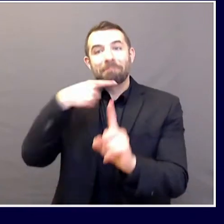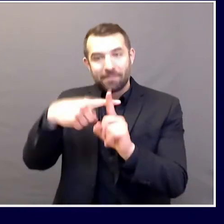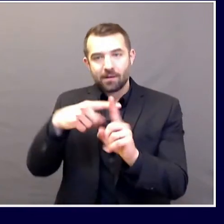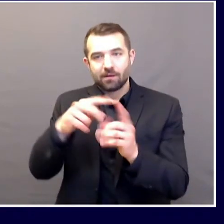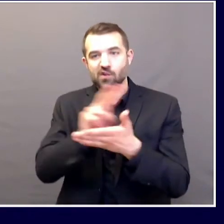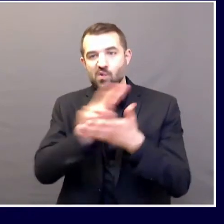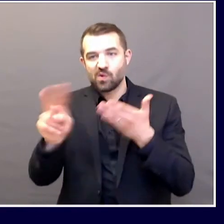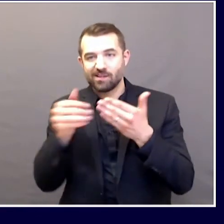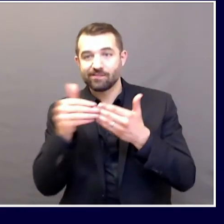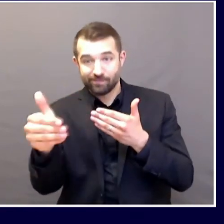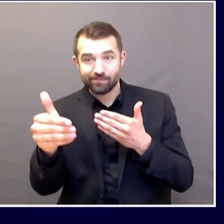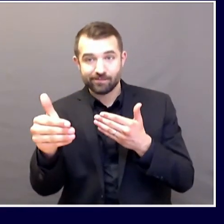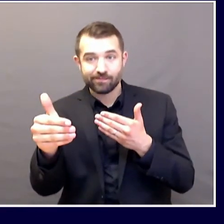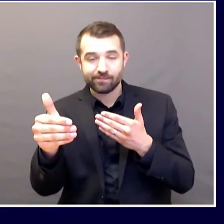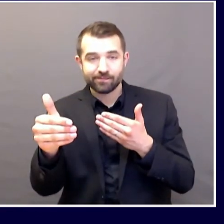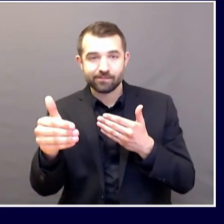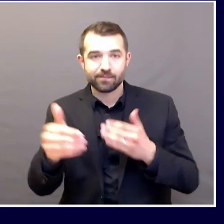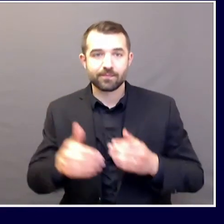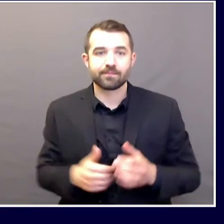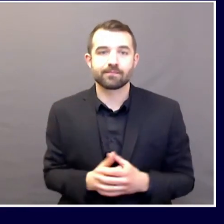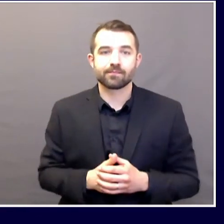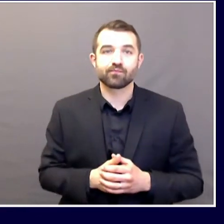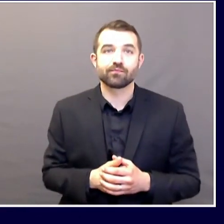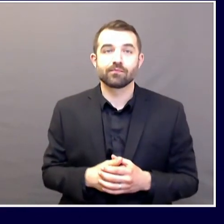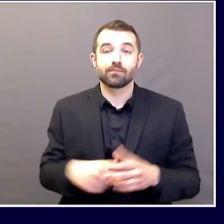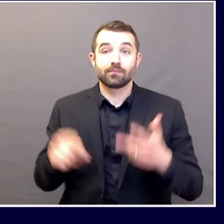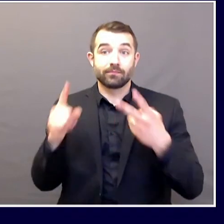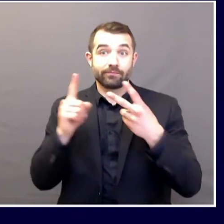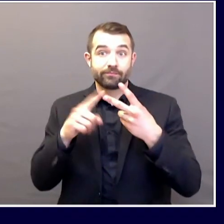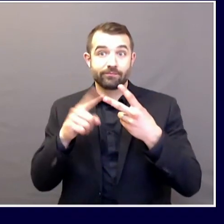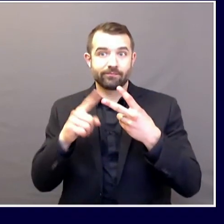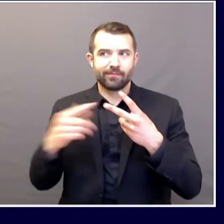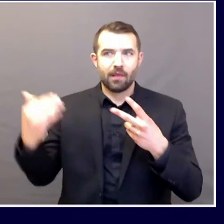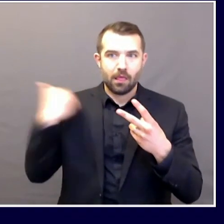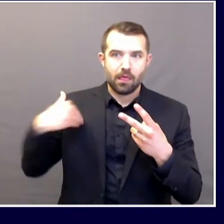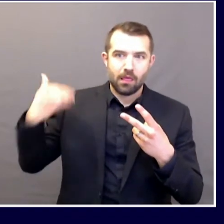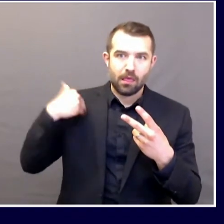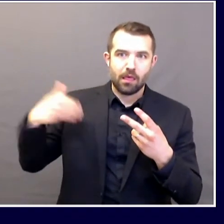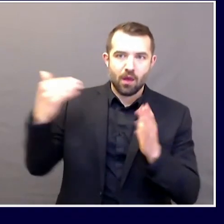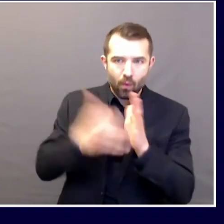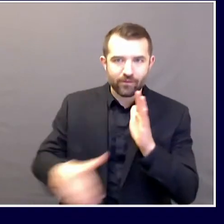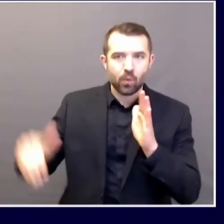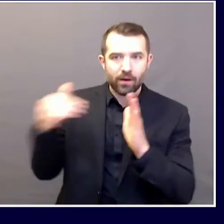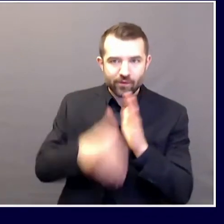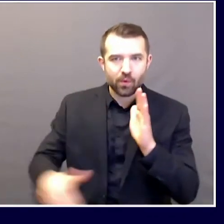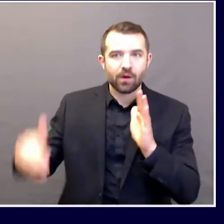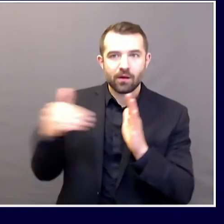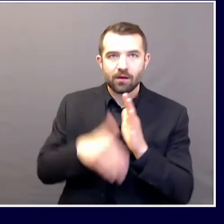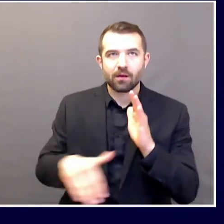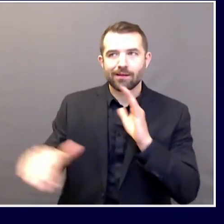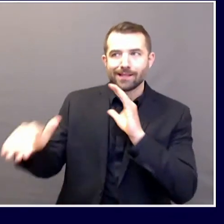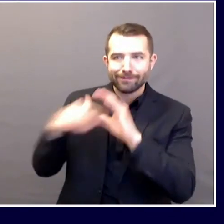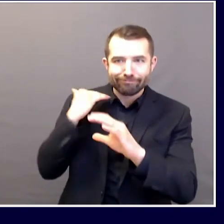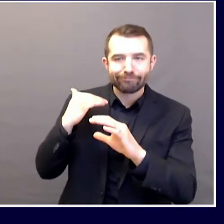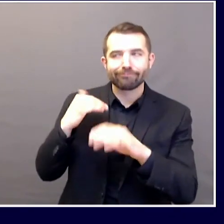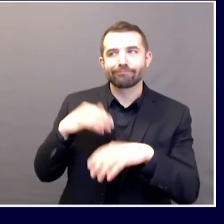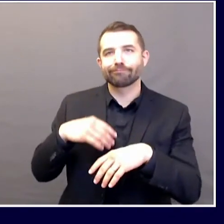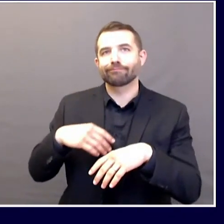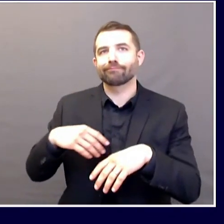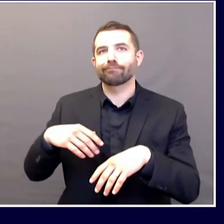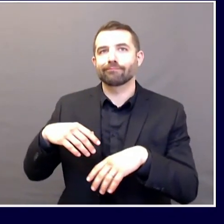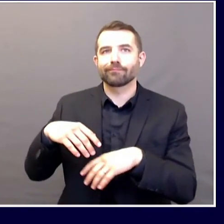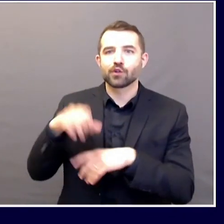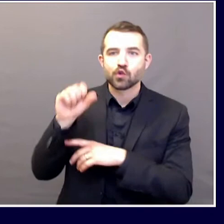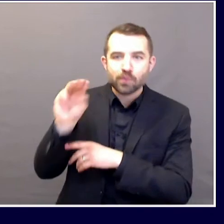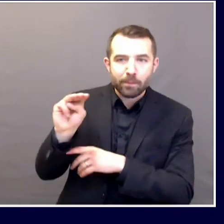The second question that we've seen a lot, that I've gotten a lot of emails and outreaches on social